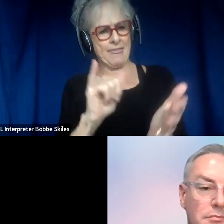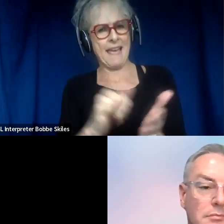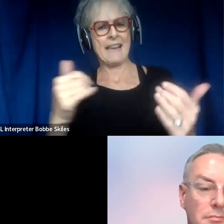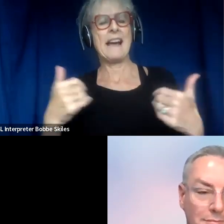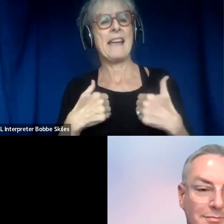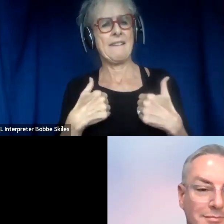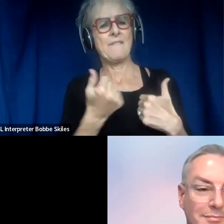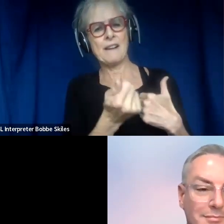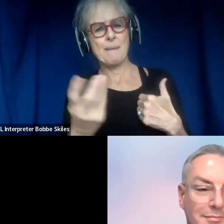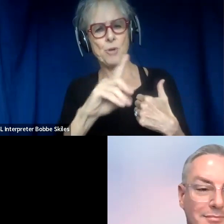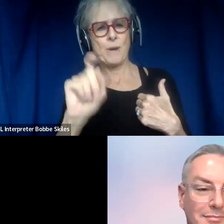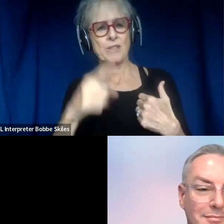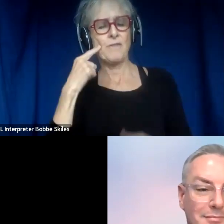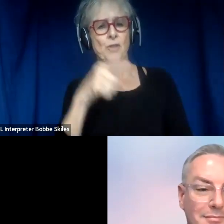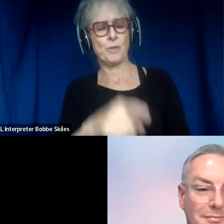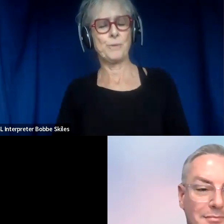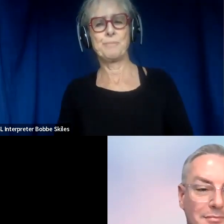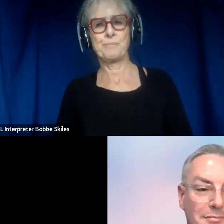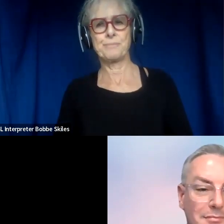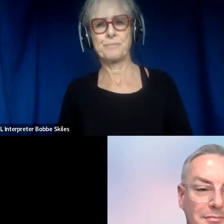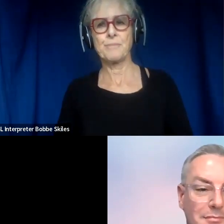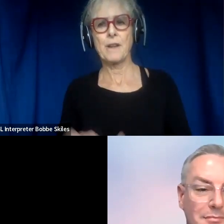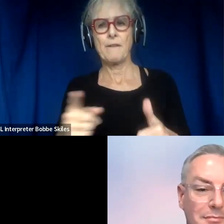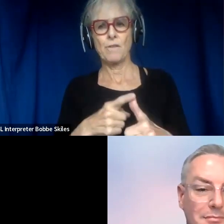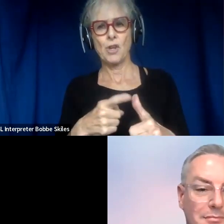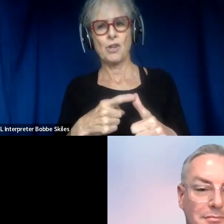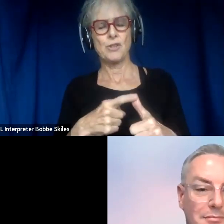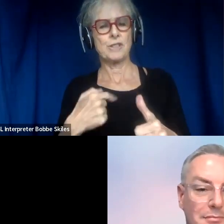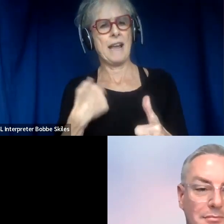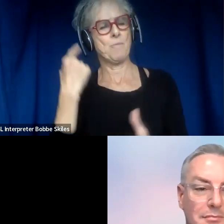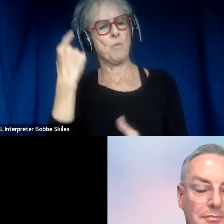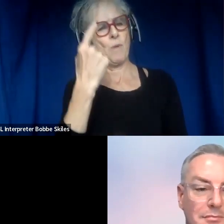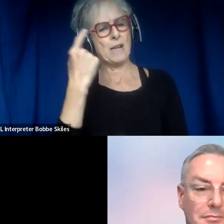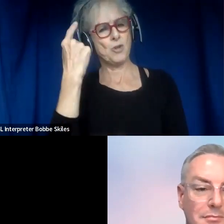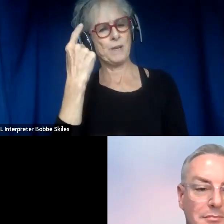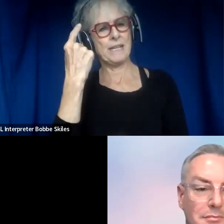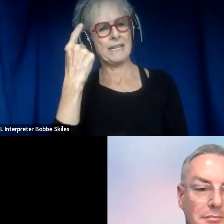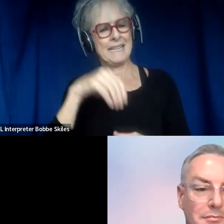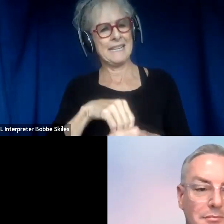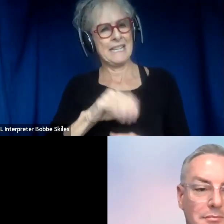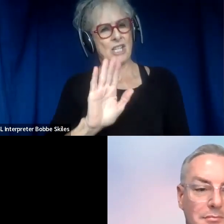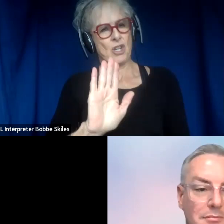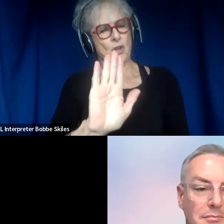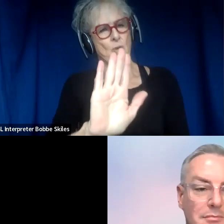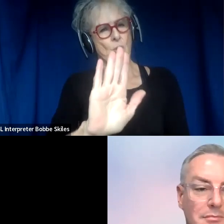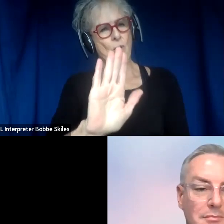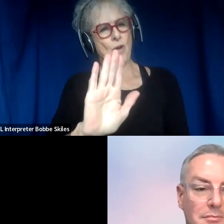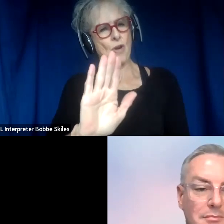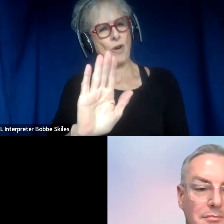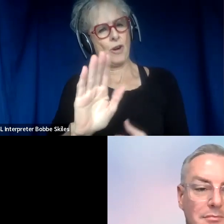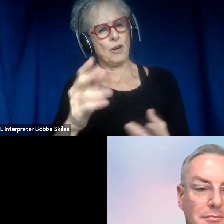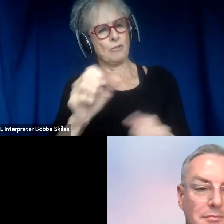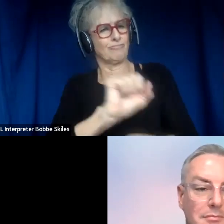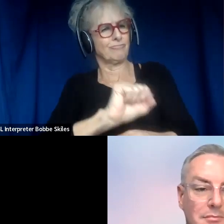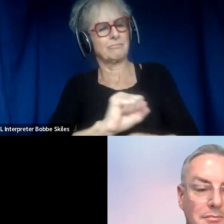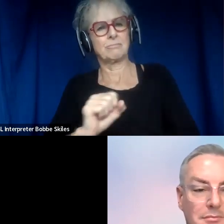couple questions for you. First of all, I'm wondering, in your capacity, do you have